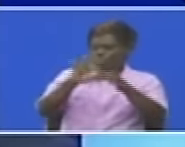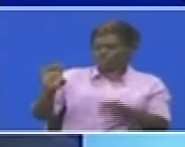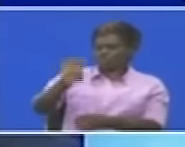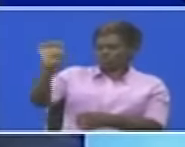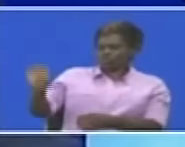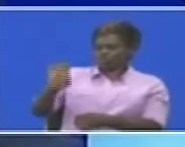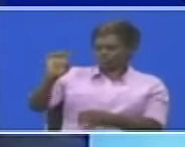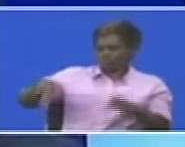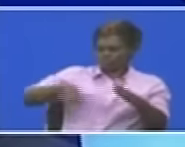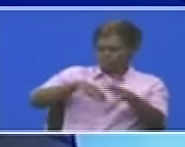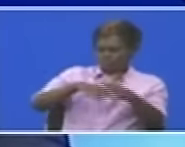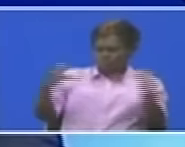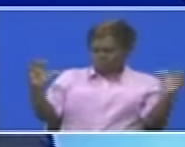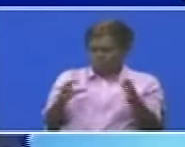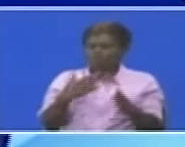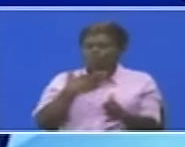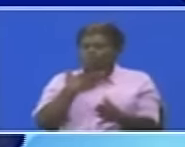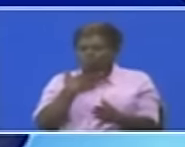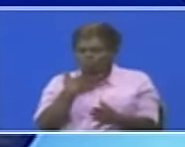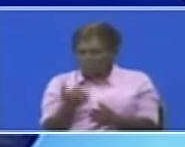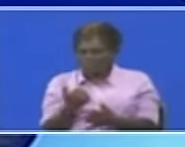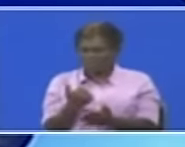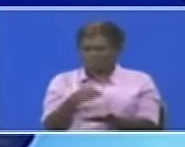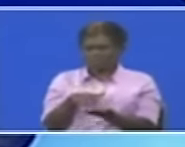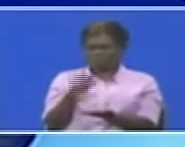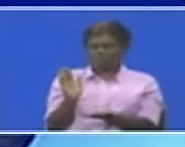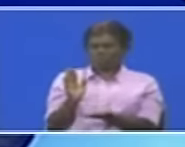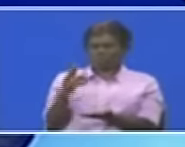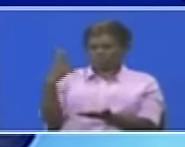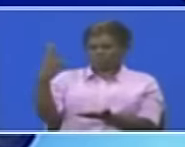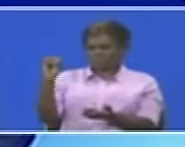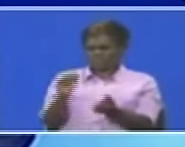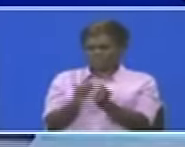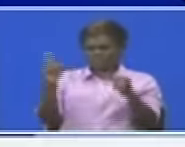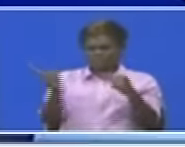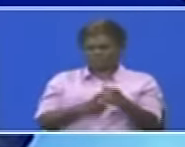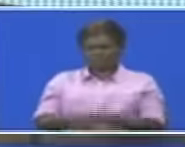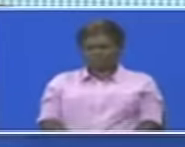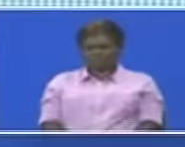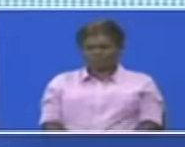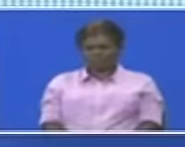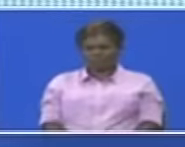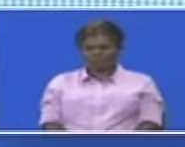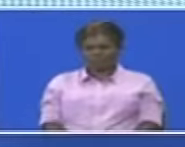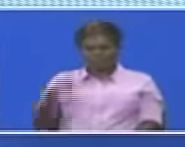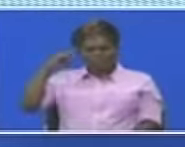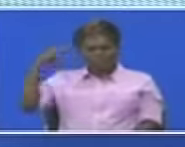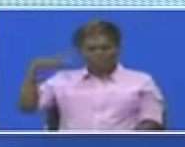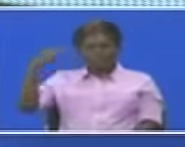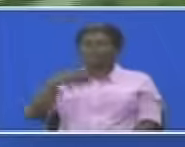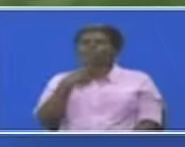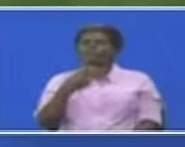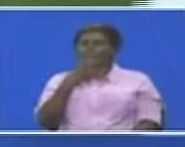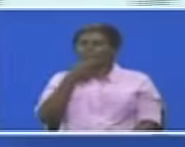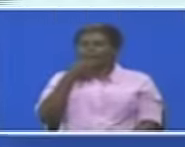Okenye reports, Johana will be seeking to prove his critics wrong in 2016. Mathare United, Erick